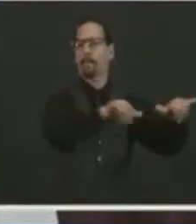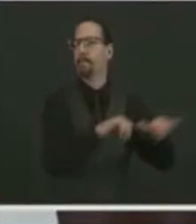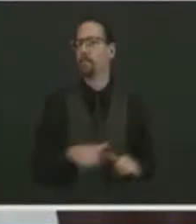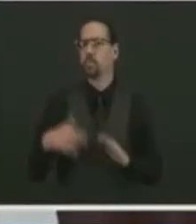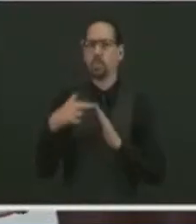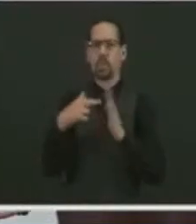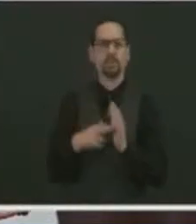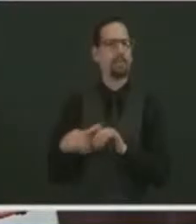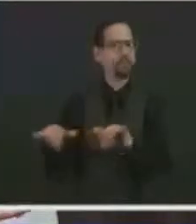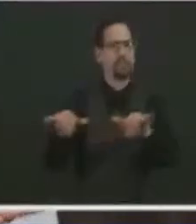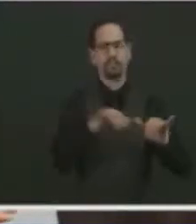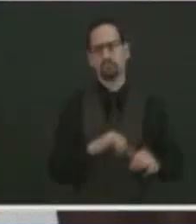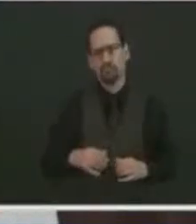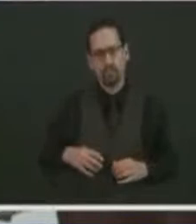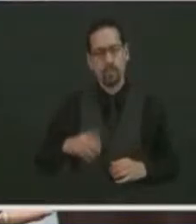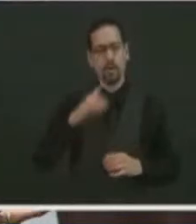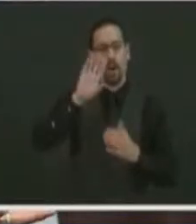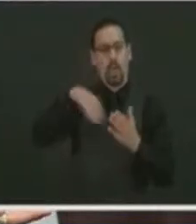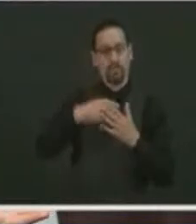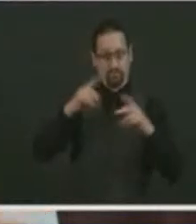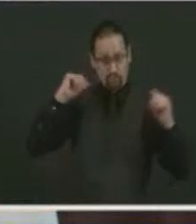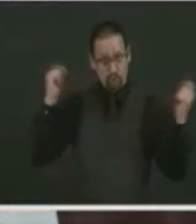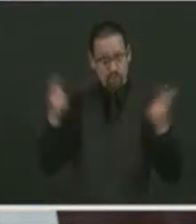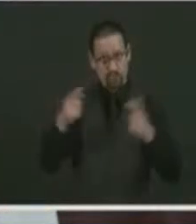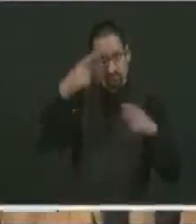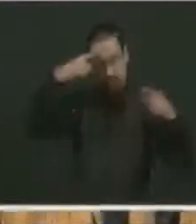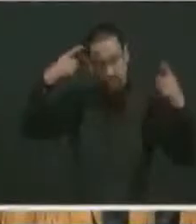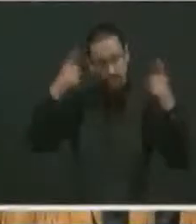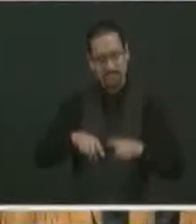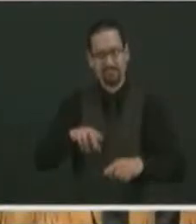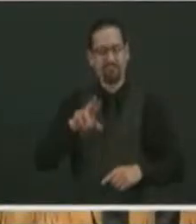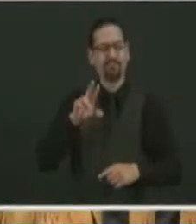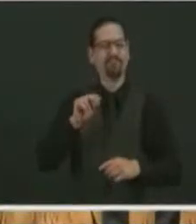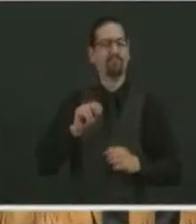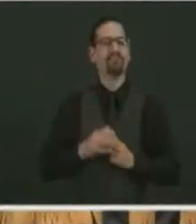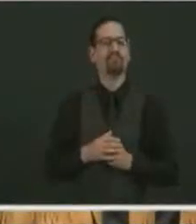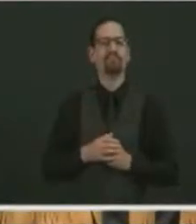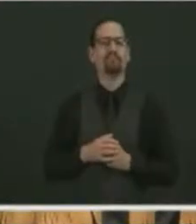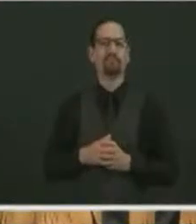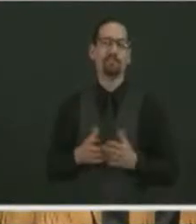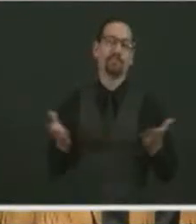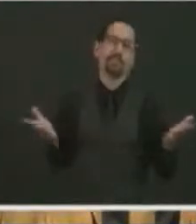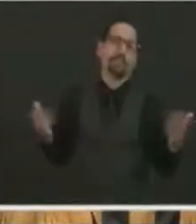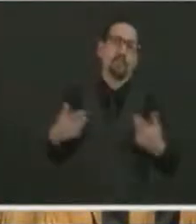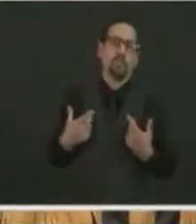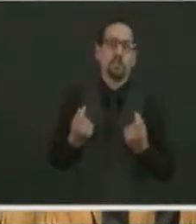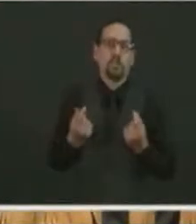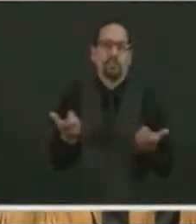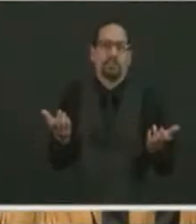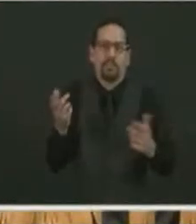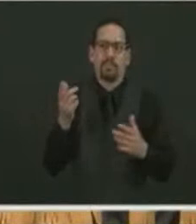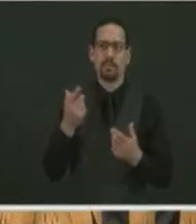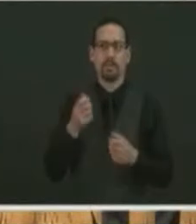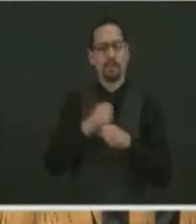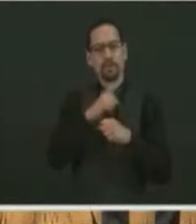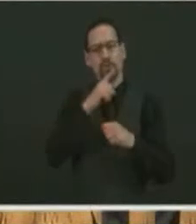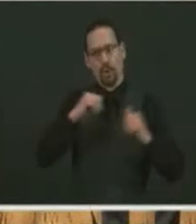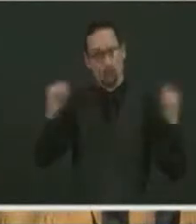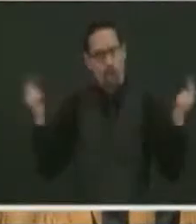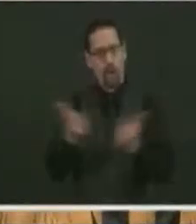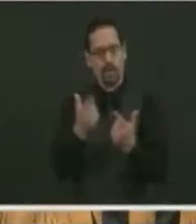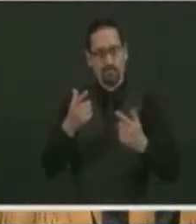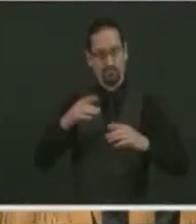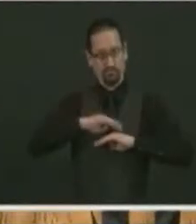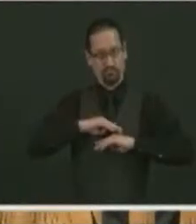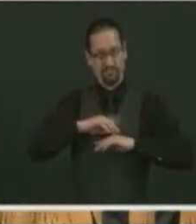consensus? Probably not. It's just the nature of it. When the government sets the floor, the standards for reopening,